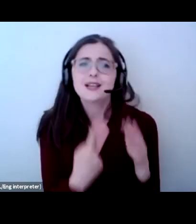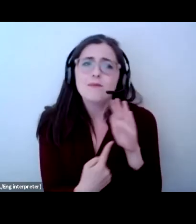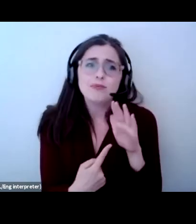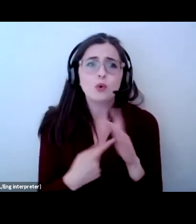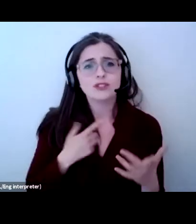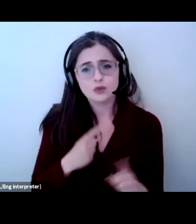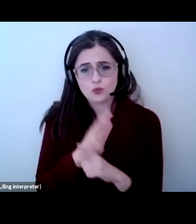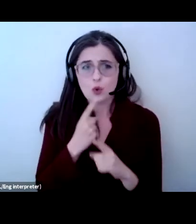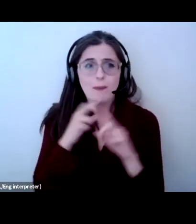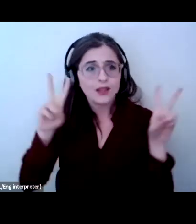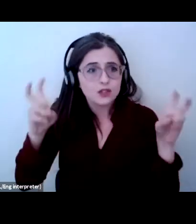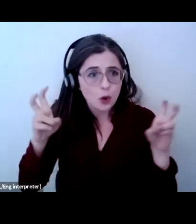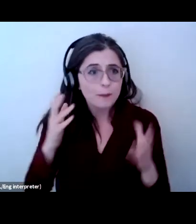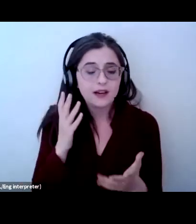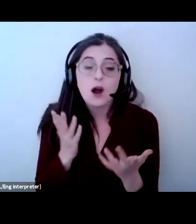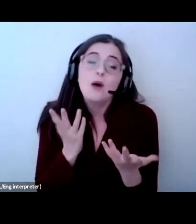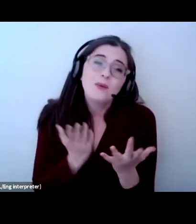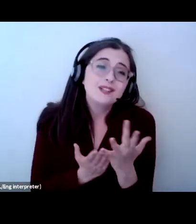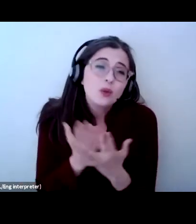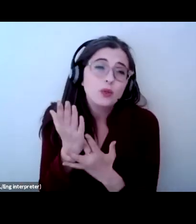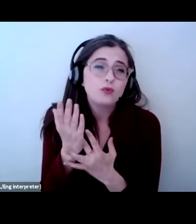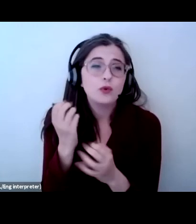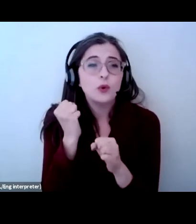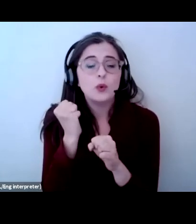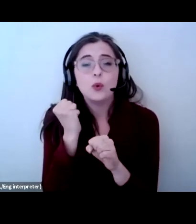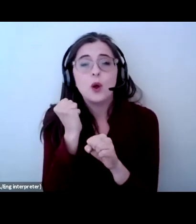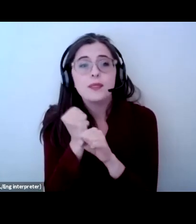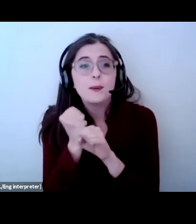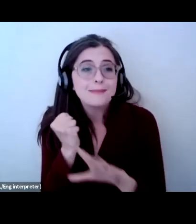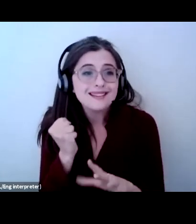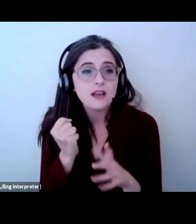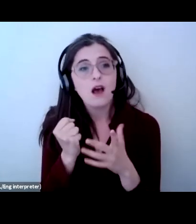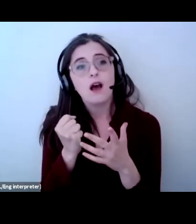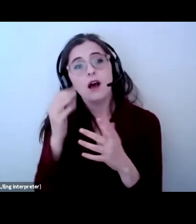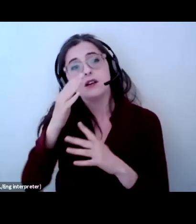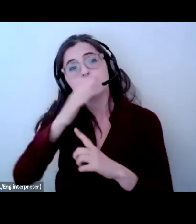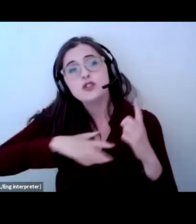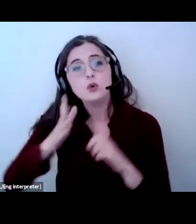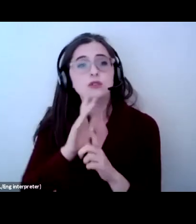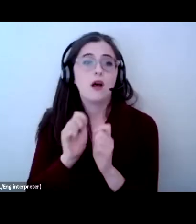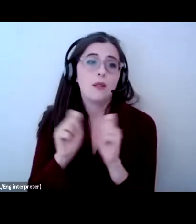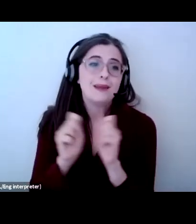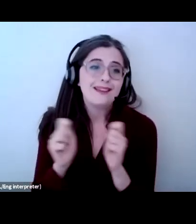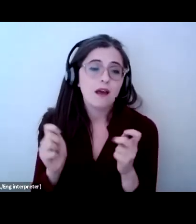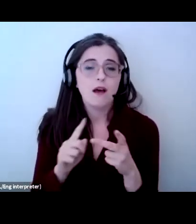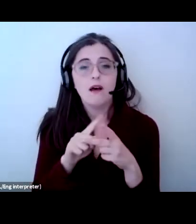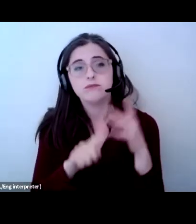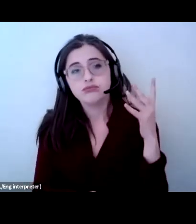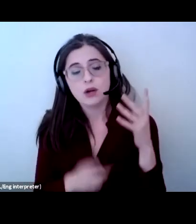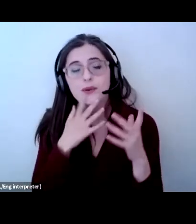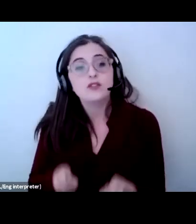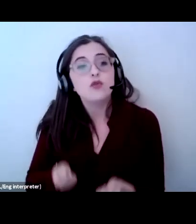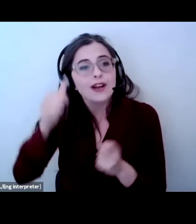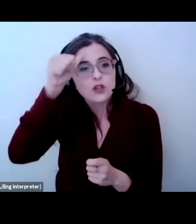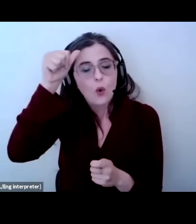about it, but also through the media, through social media. And we need to raise awareness both with people that want to